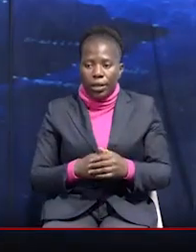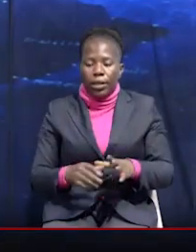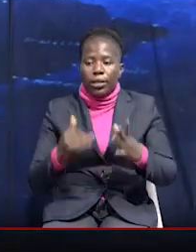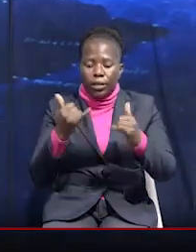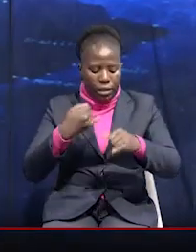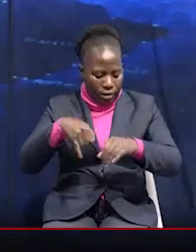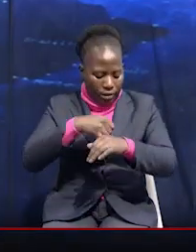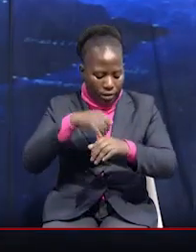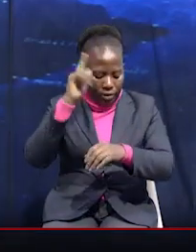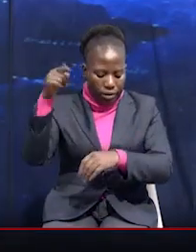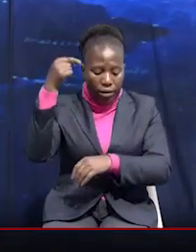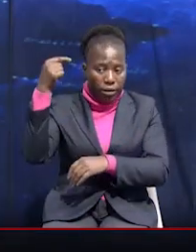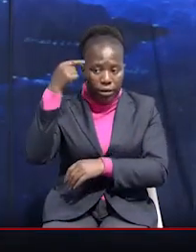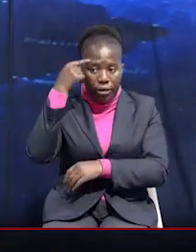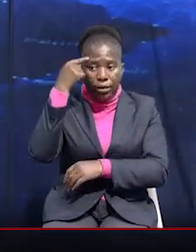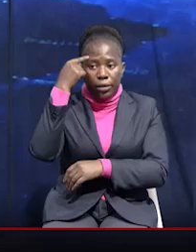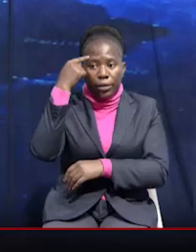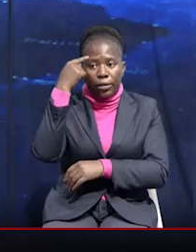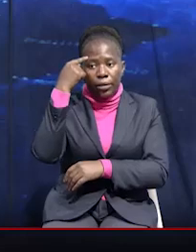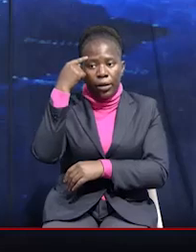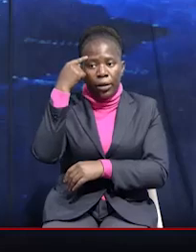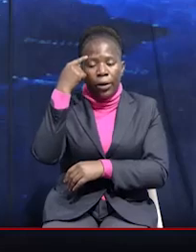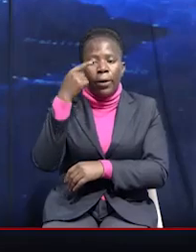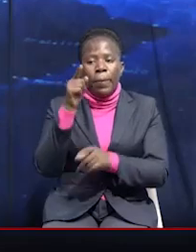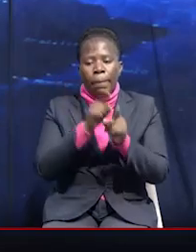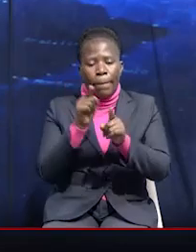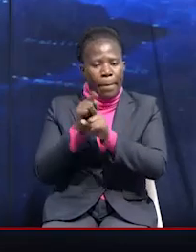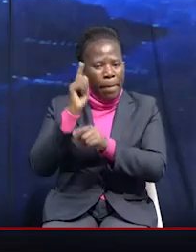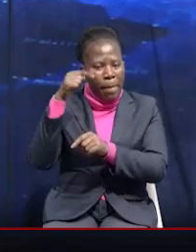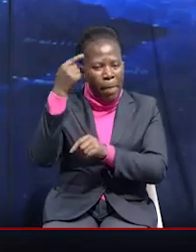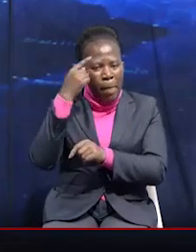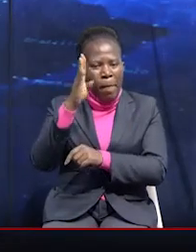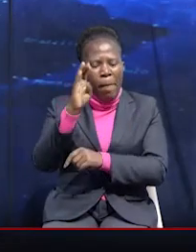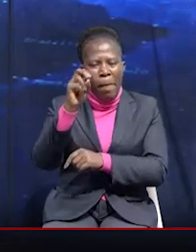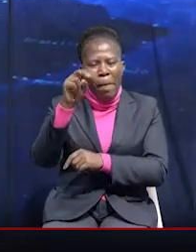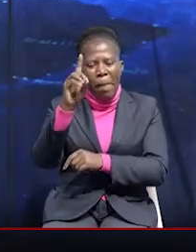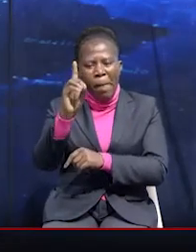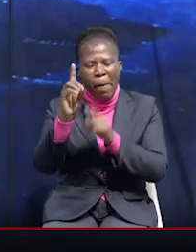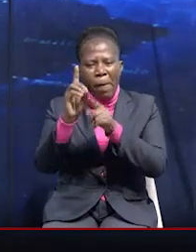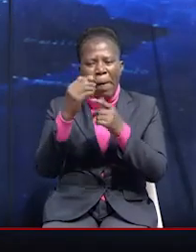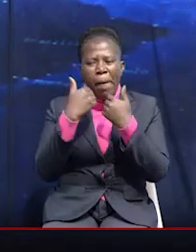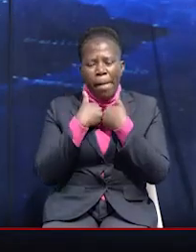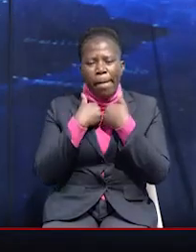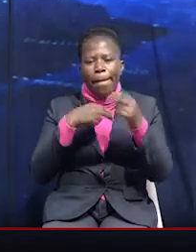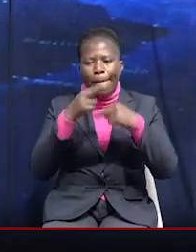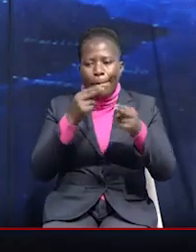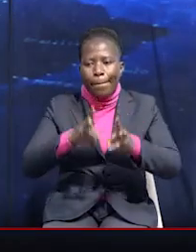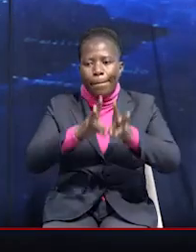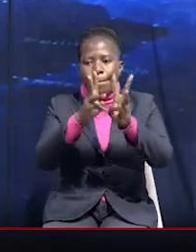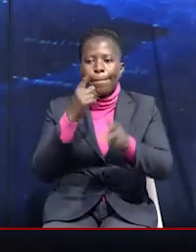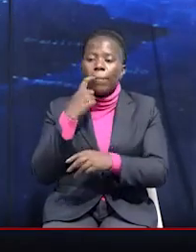of government with the government bonds and treasury, there must be a way we